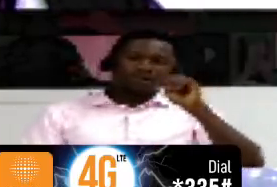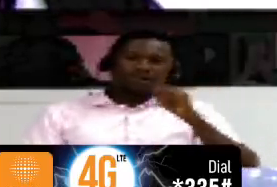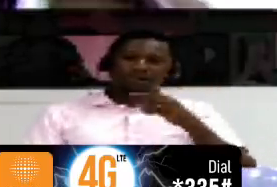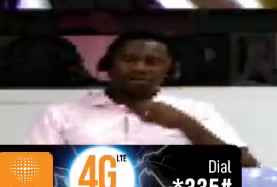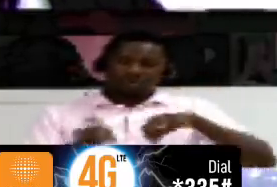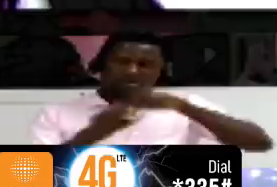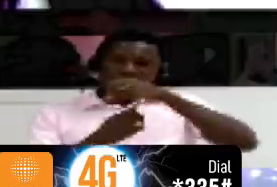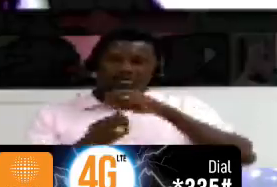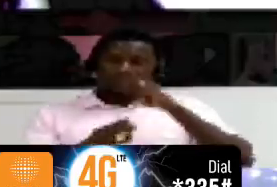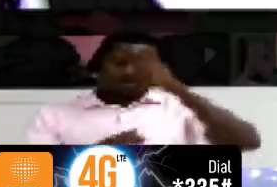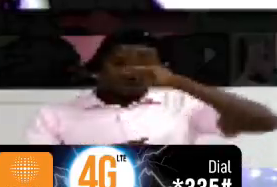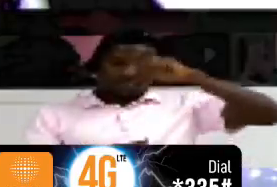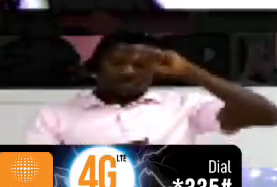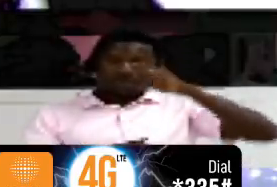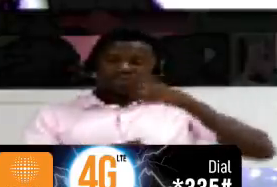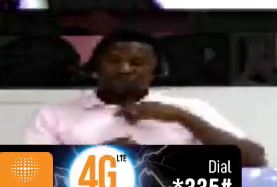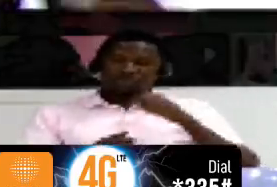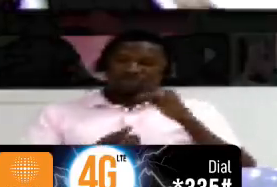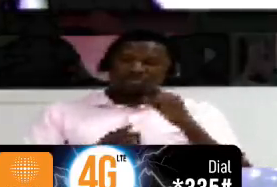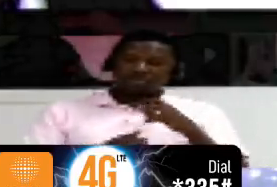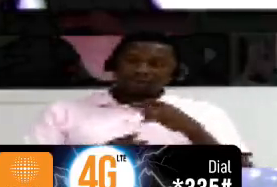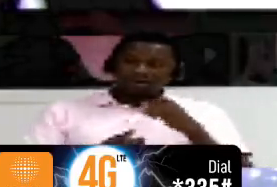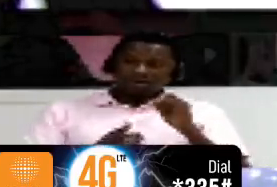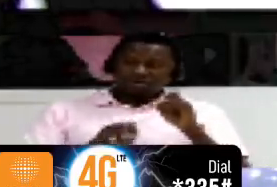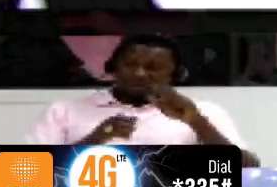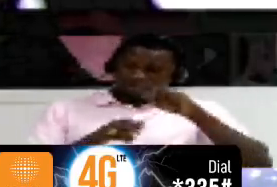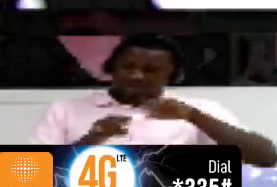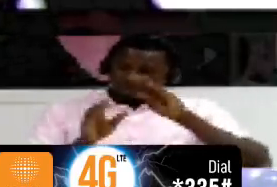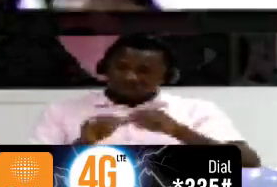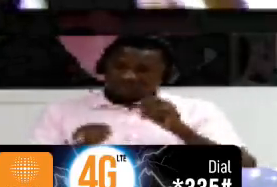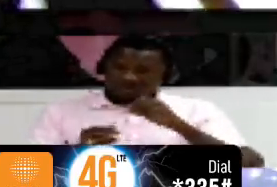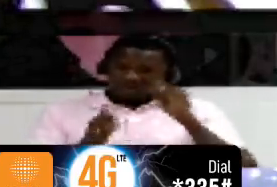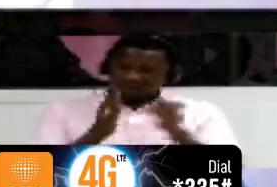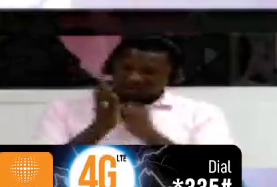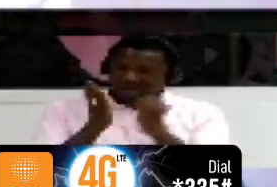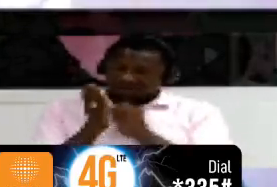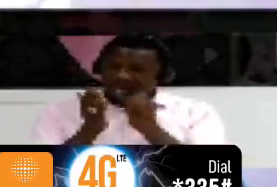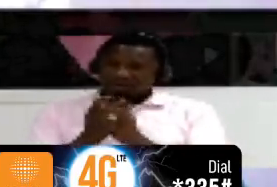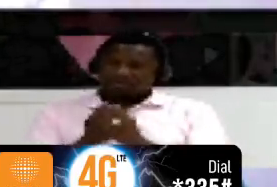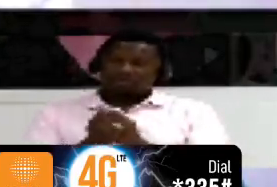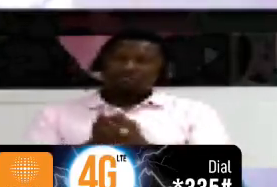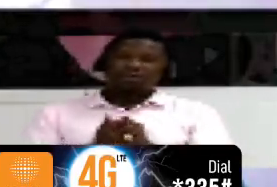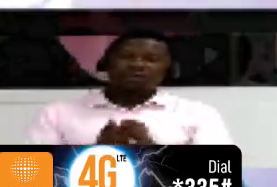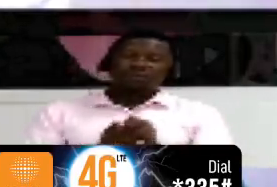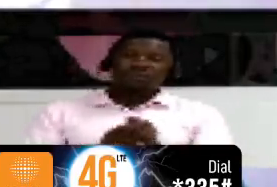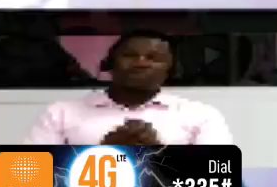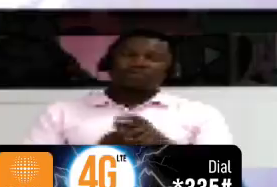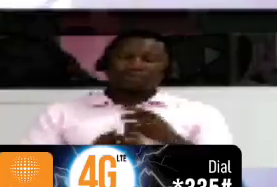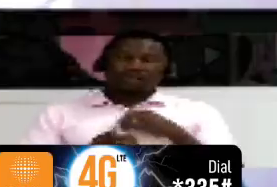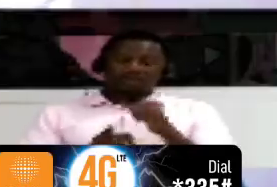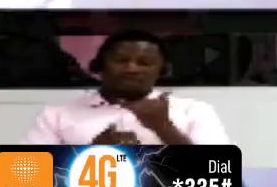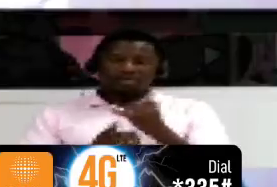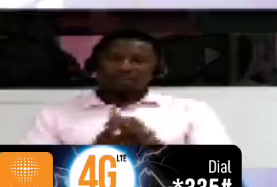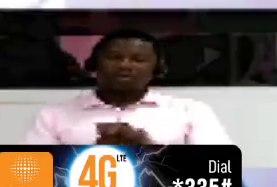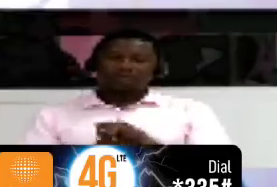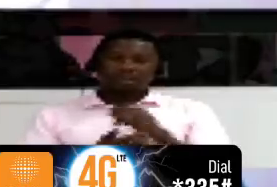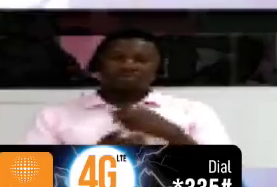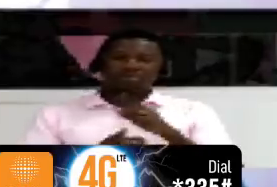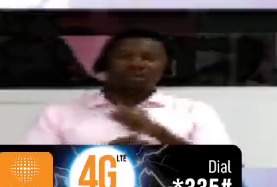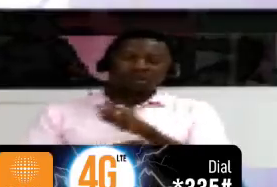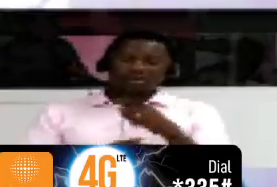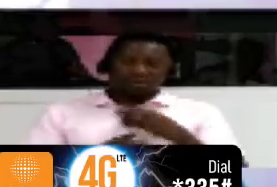were conducting some kind of investigation. Is that the impression he gave you with that the post-mortem? Yeah, exactly. That was the impression given, that they